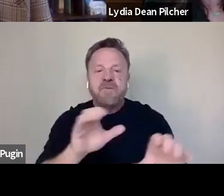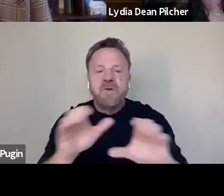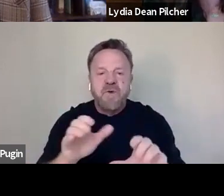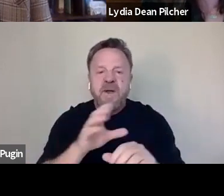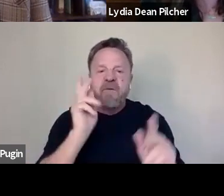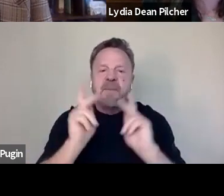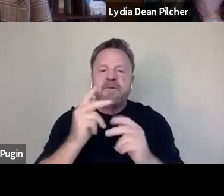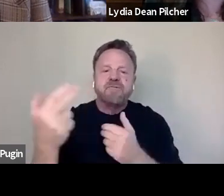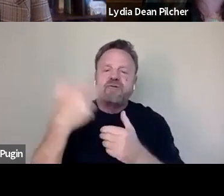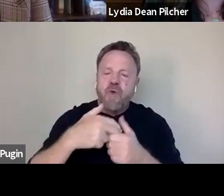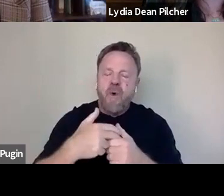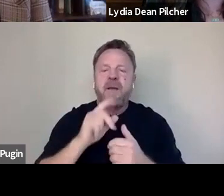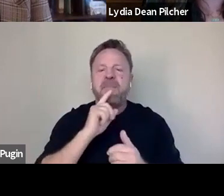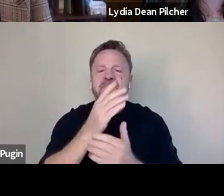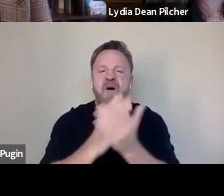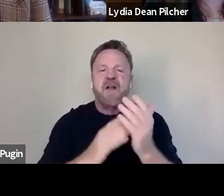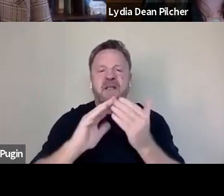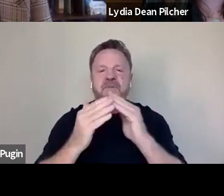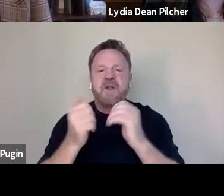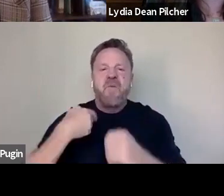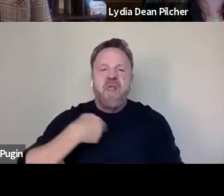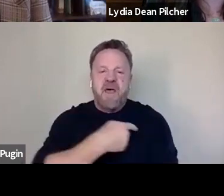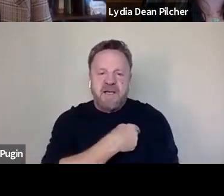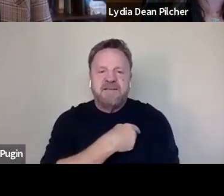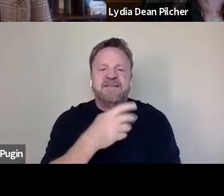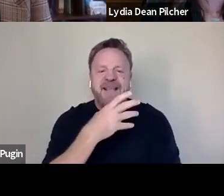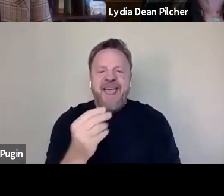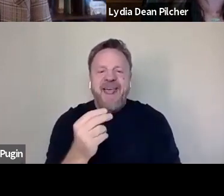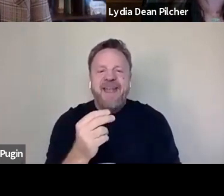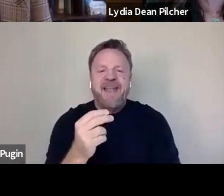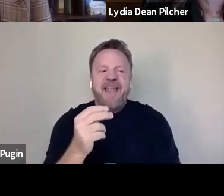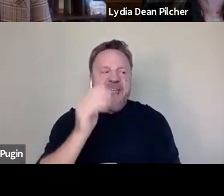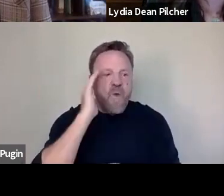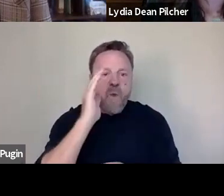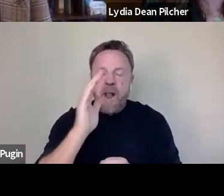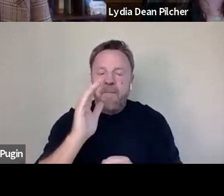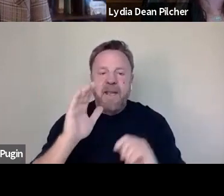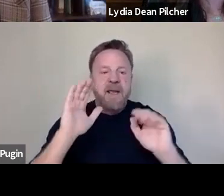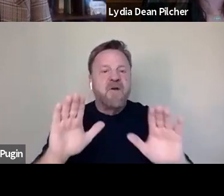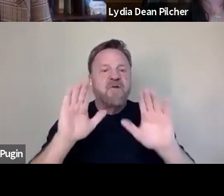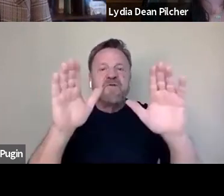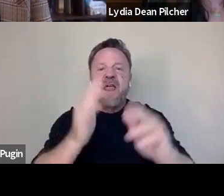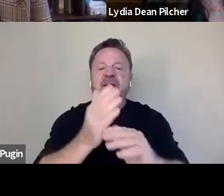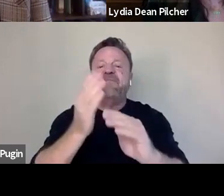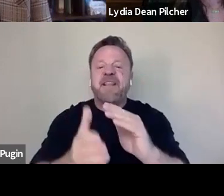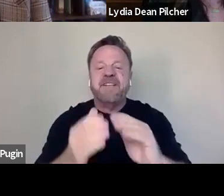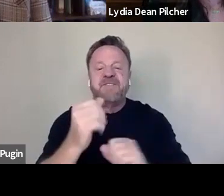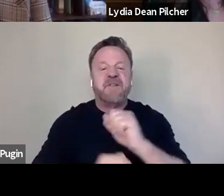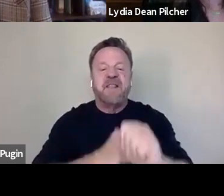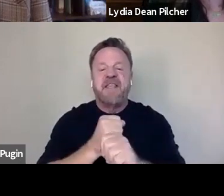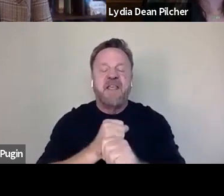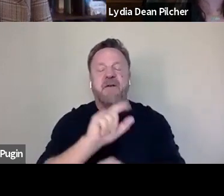part of the community with us. And, it's gonna be a great finish to the year